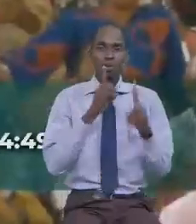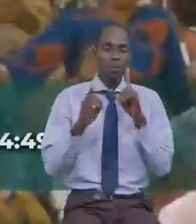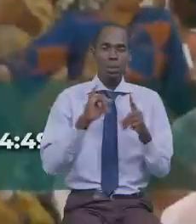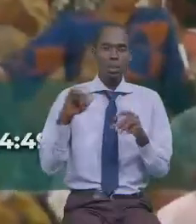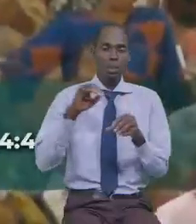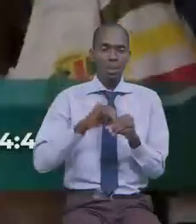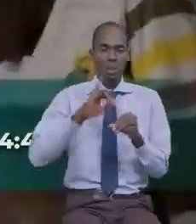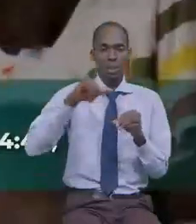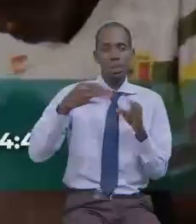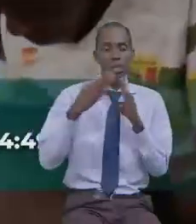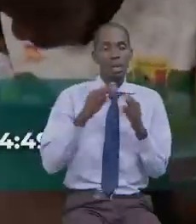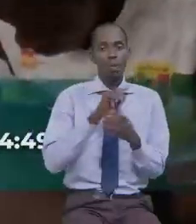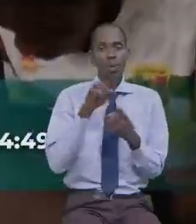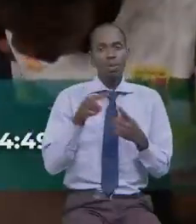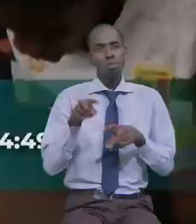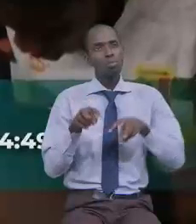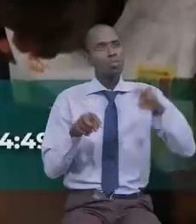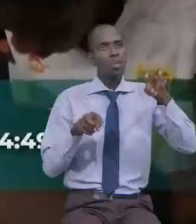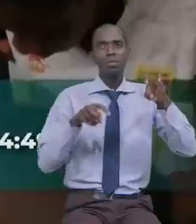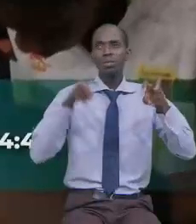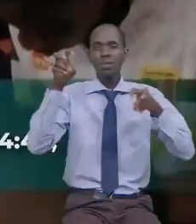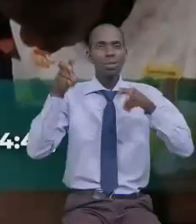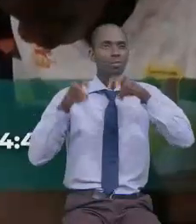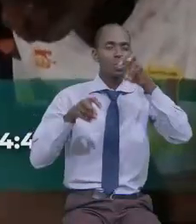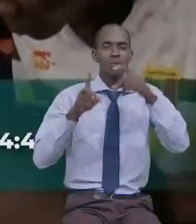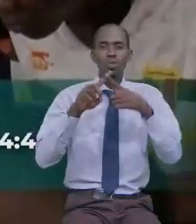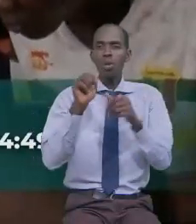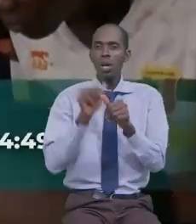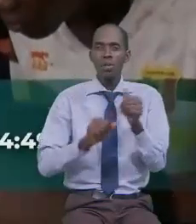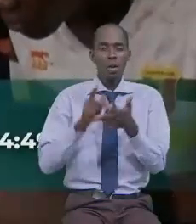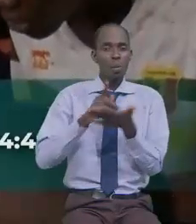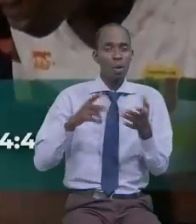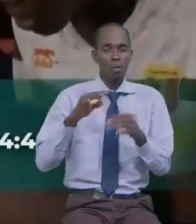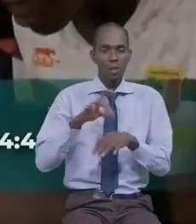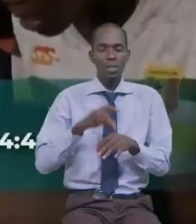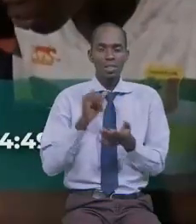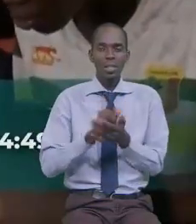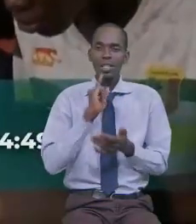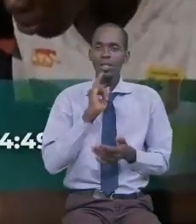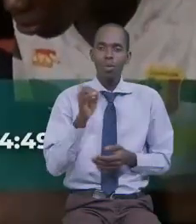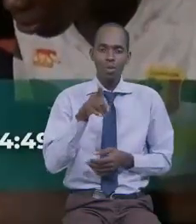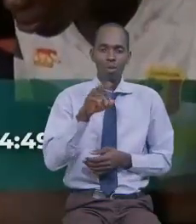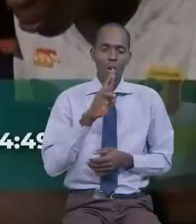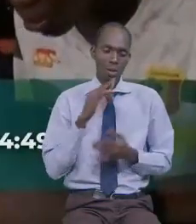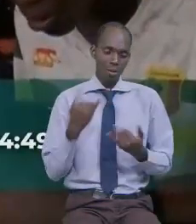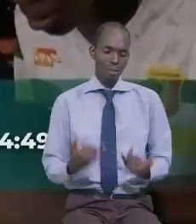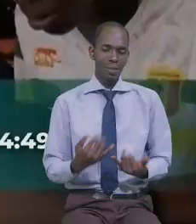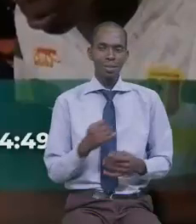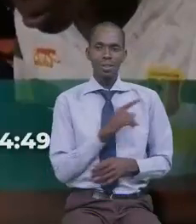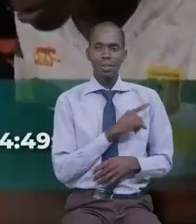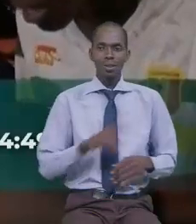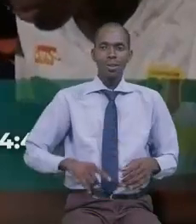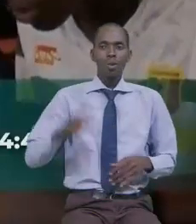you travel, uttermost part of the earth, that's where you are today. And the Lord will release his